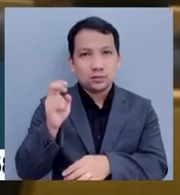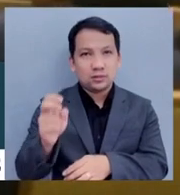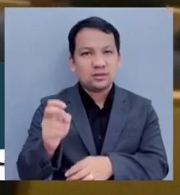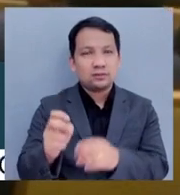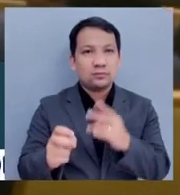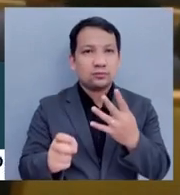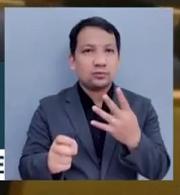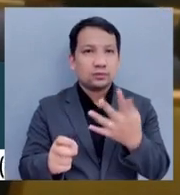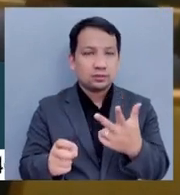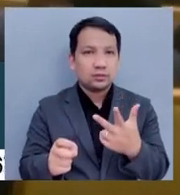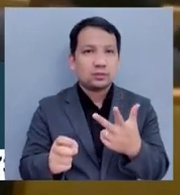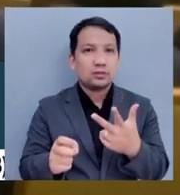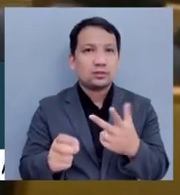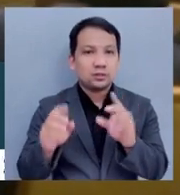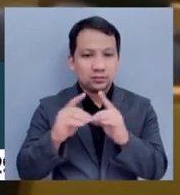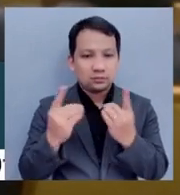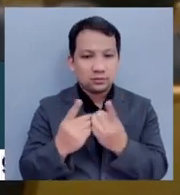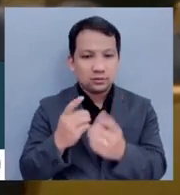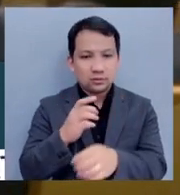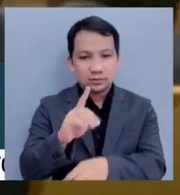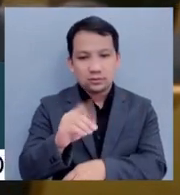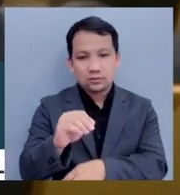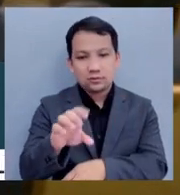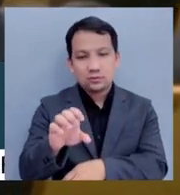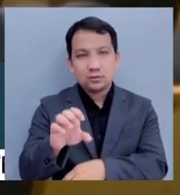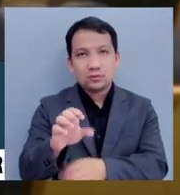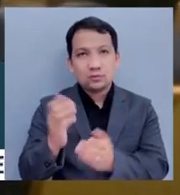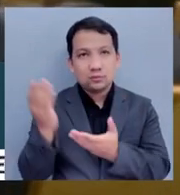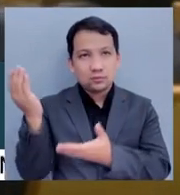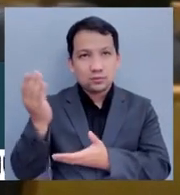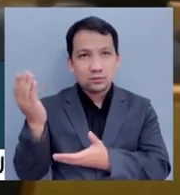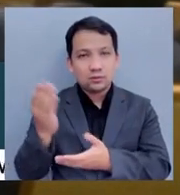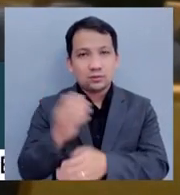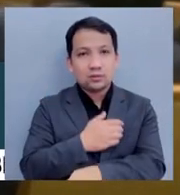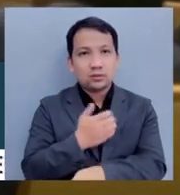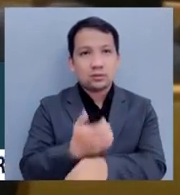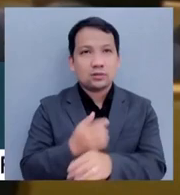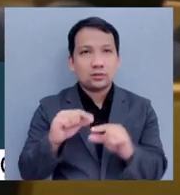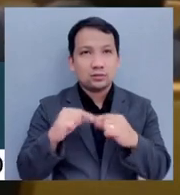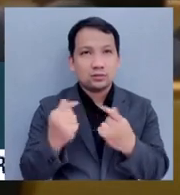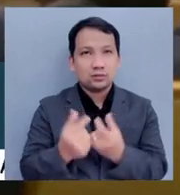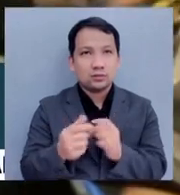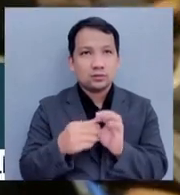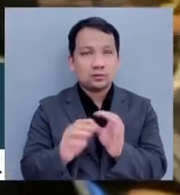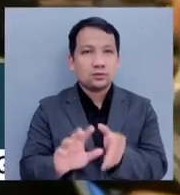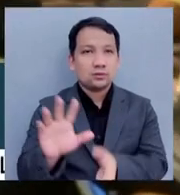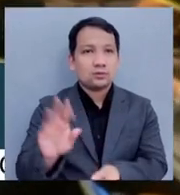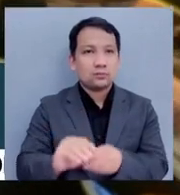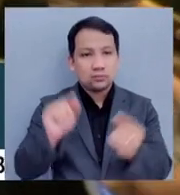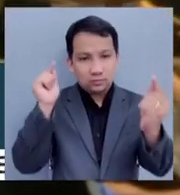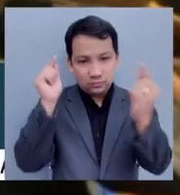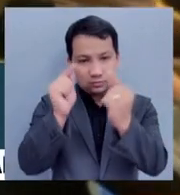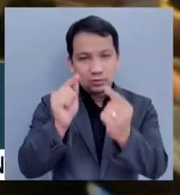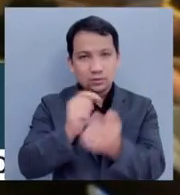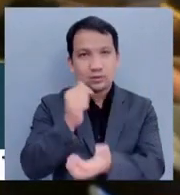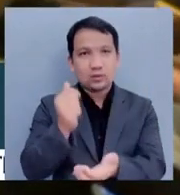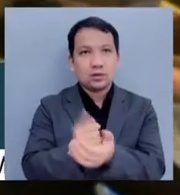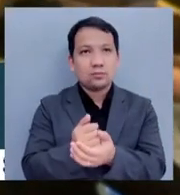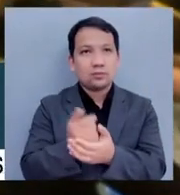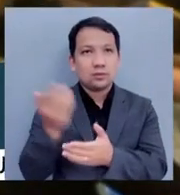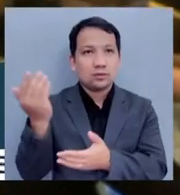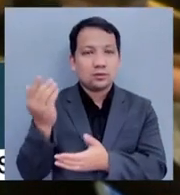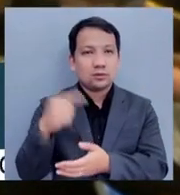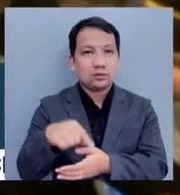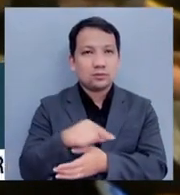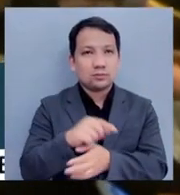The Department of Energy also presented opportunities in the energy sector as it aims for a 35%